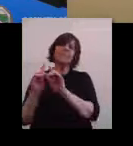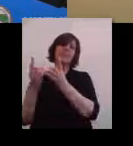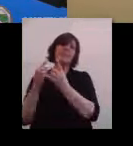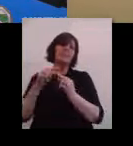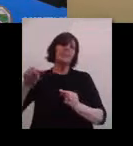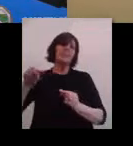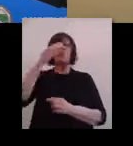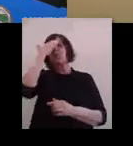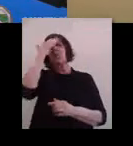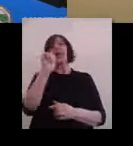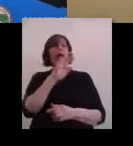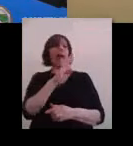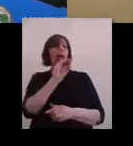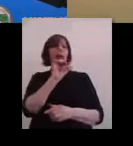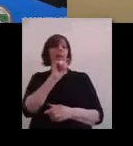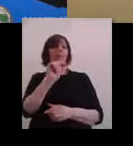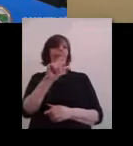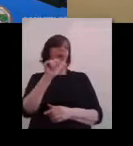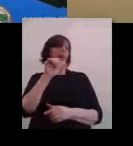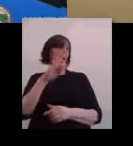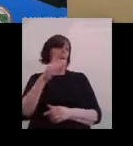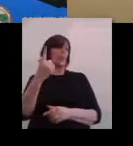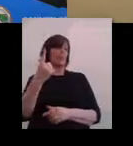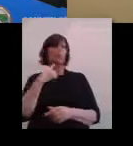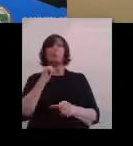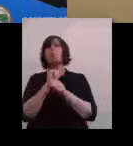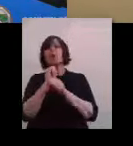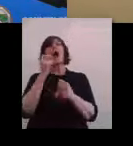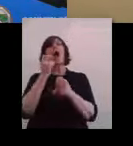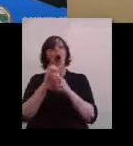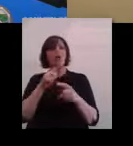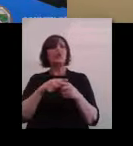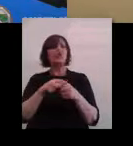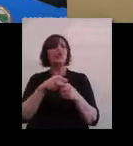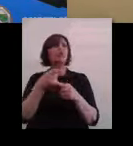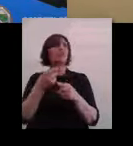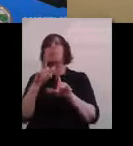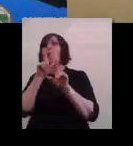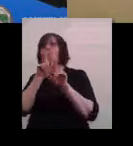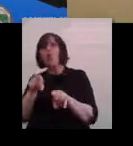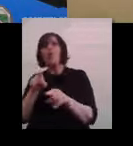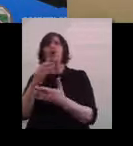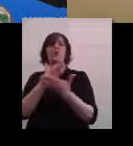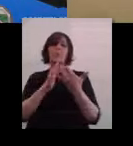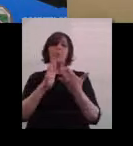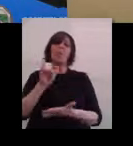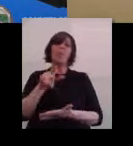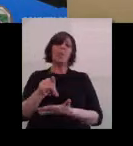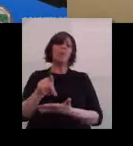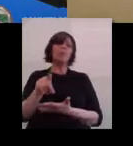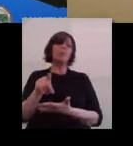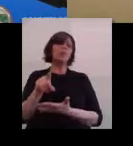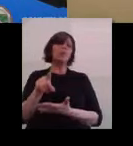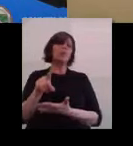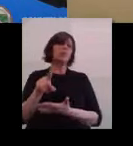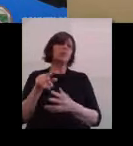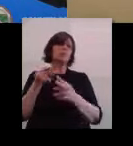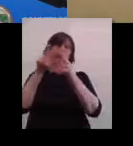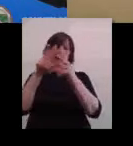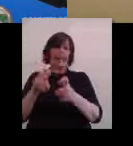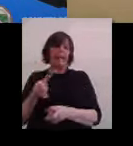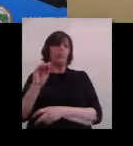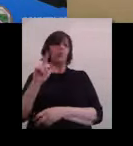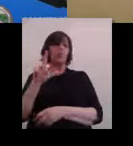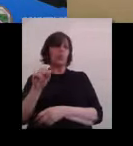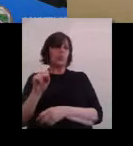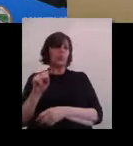know our team is working very hard and I believe has an order for a number of the Abbott Labs analysis tools. But we're also looking at a company